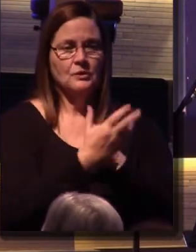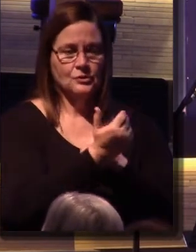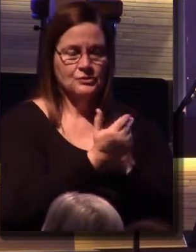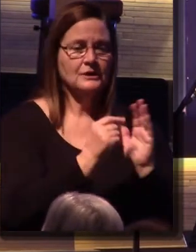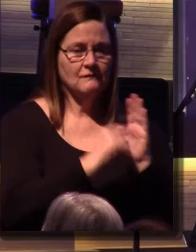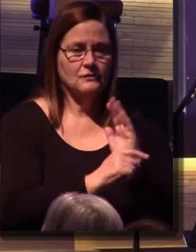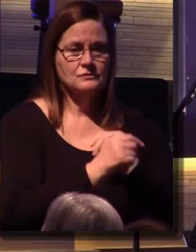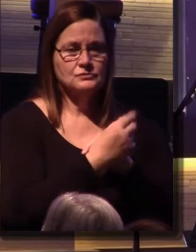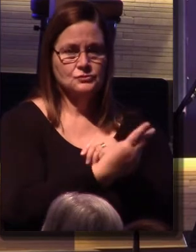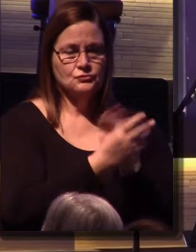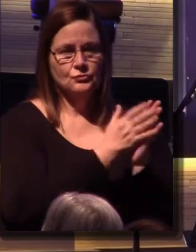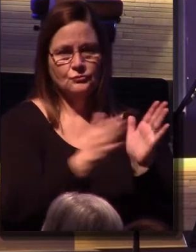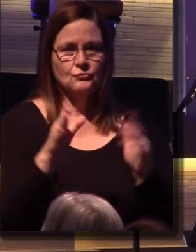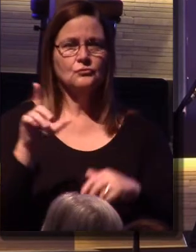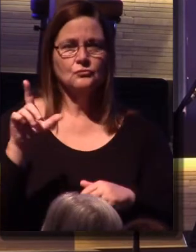verses 2 through